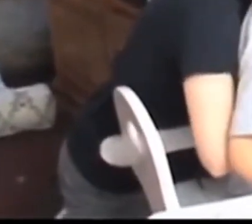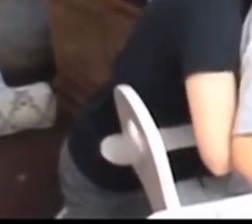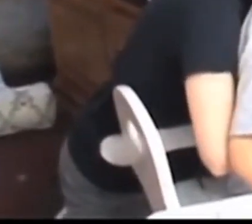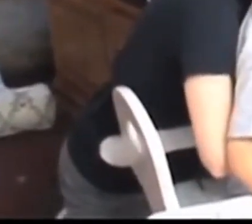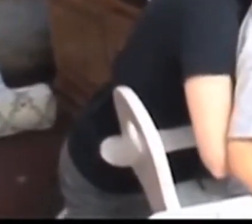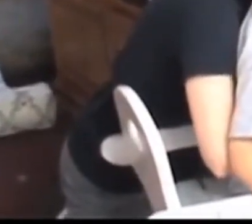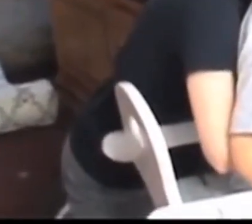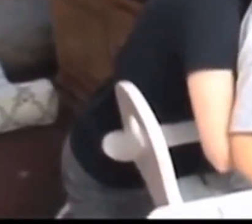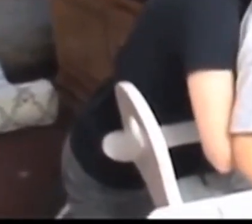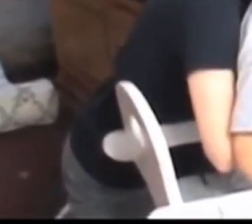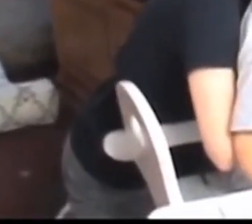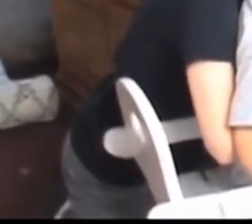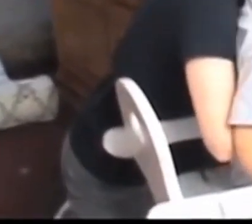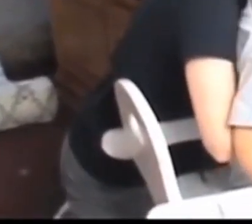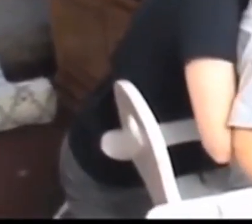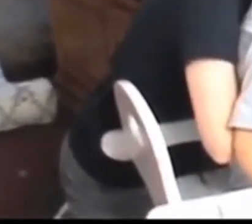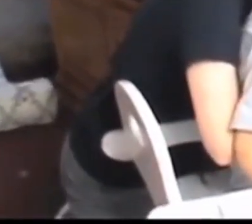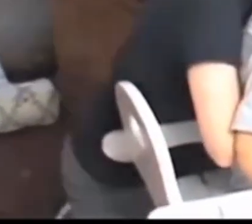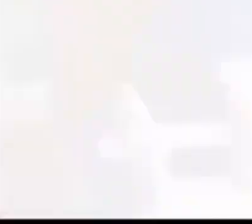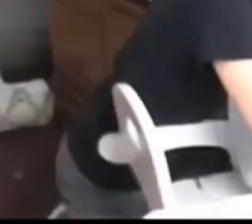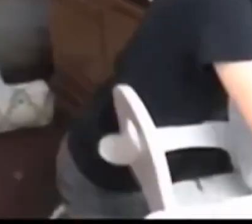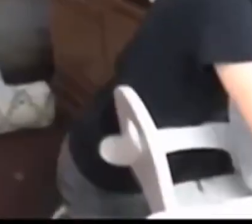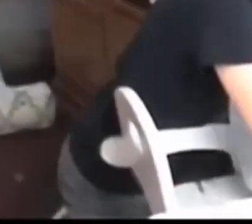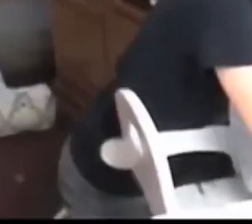Danny, look. Inside.